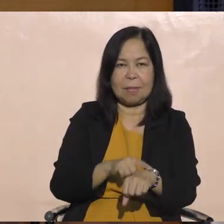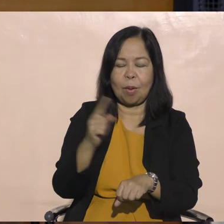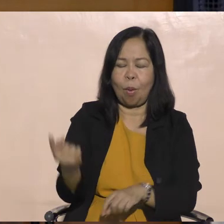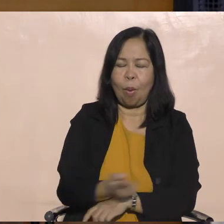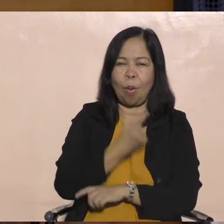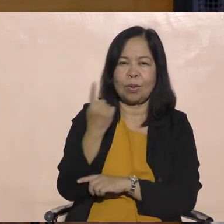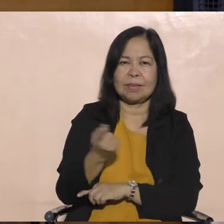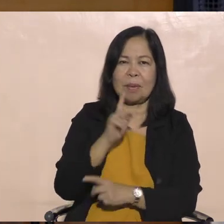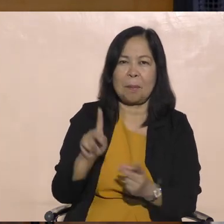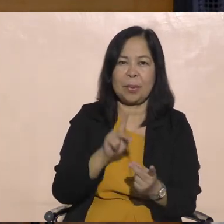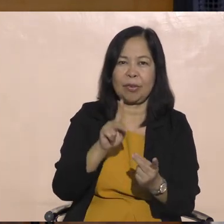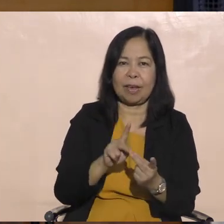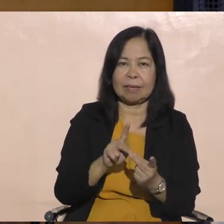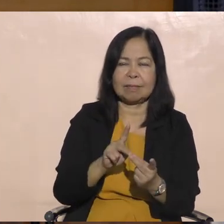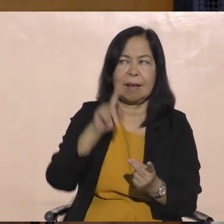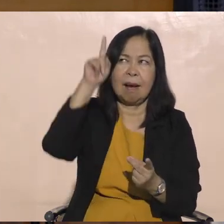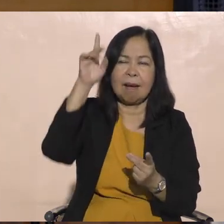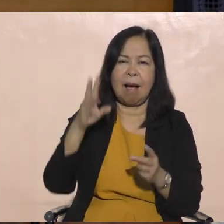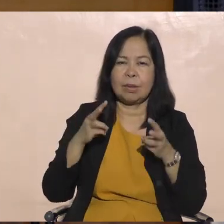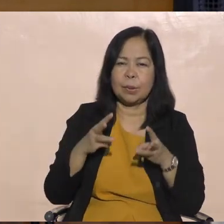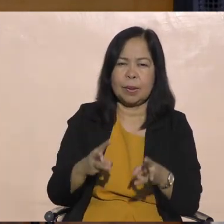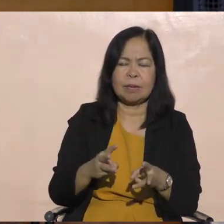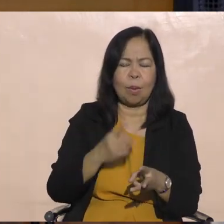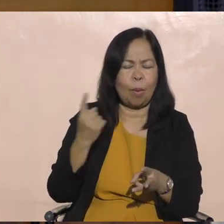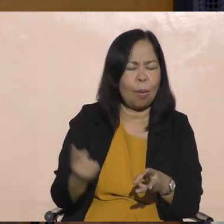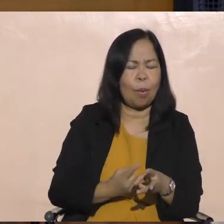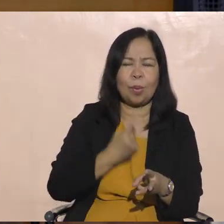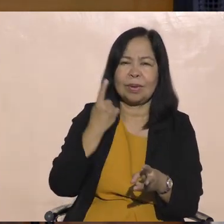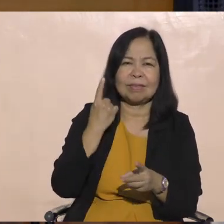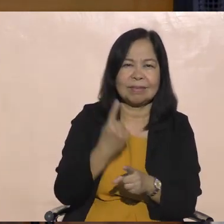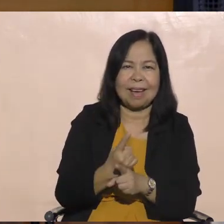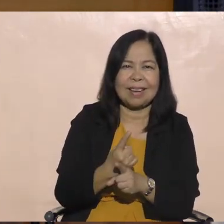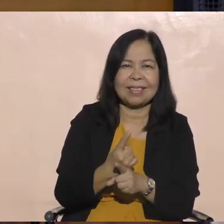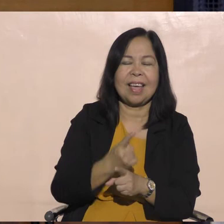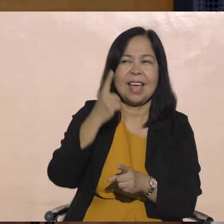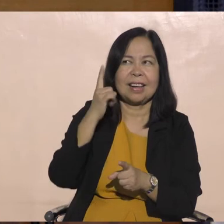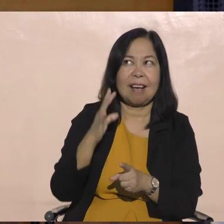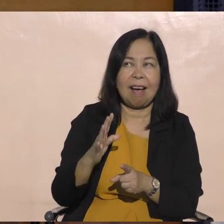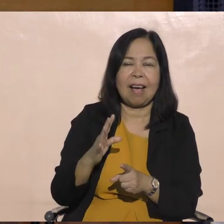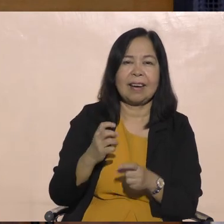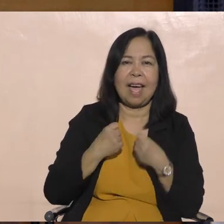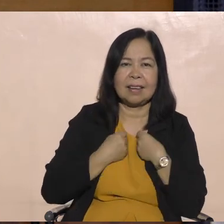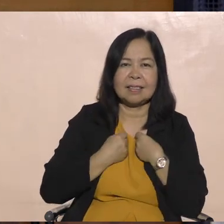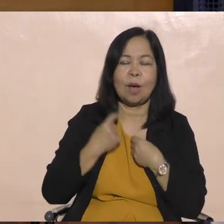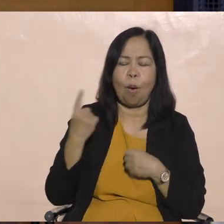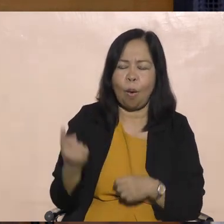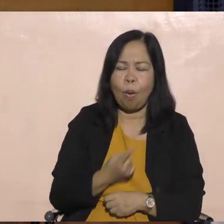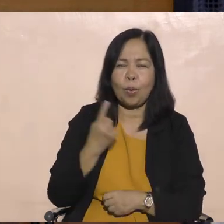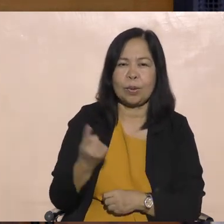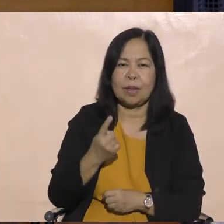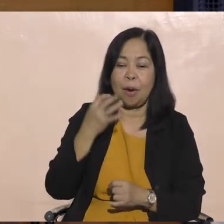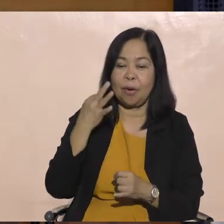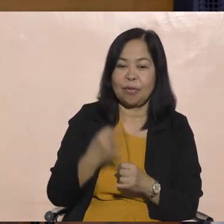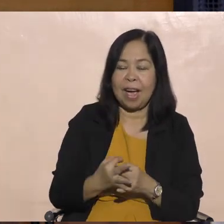is always perfect. God's ways are always right. And God has always